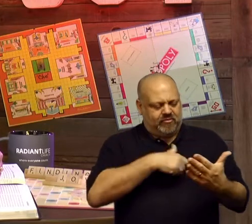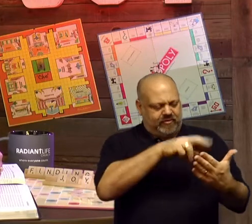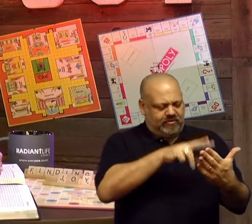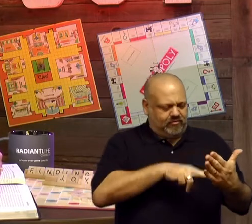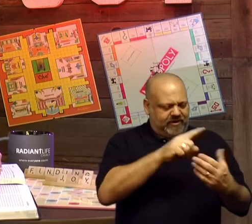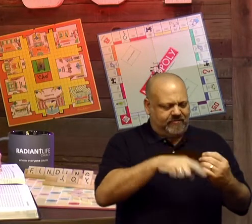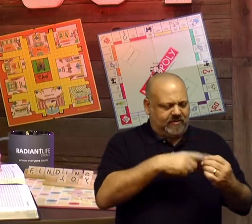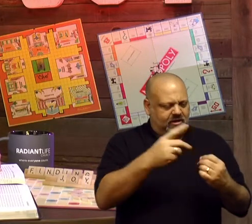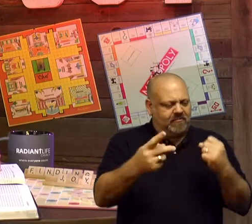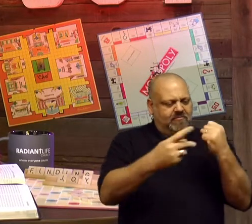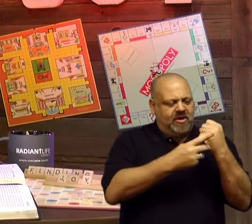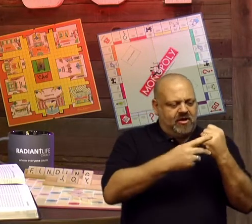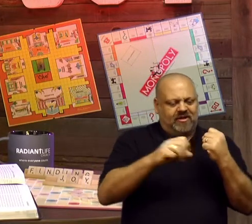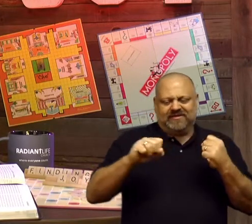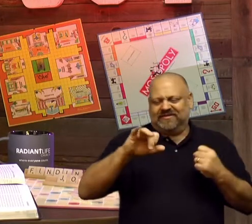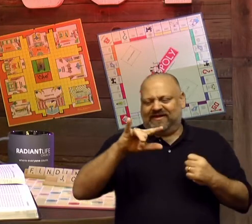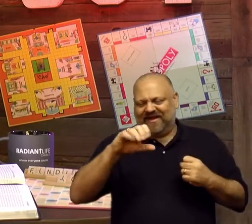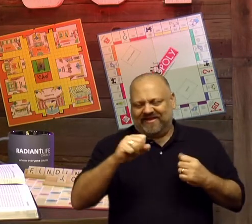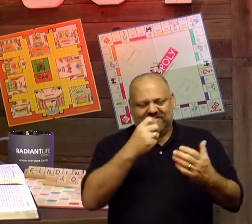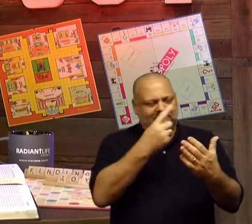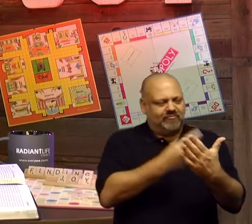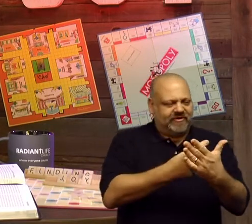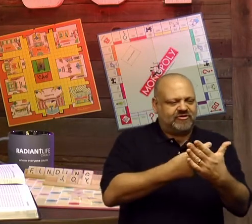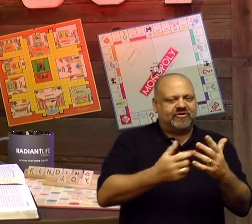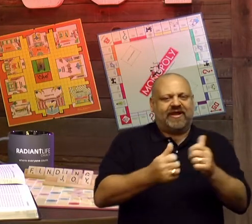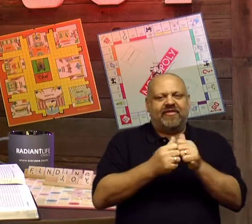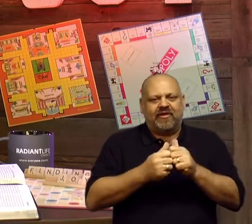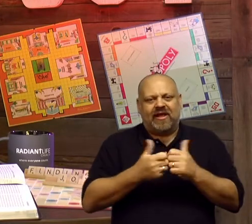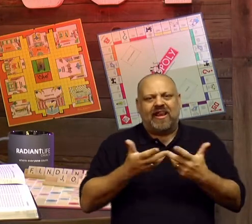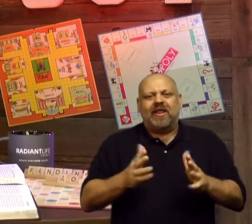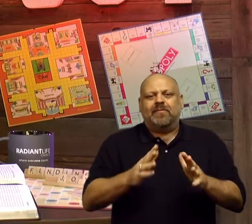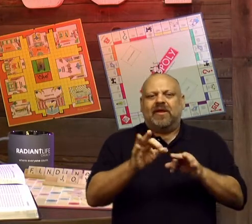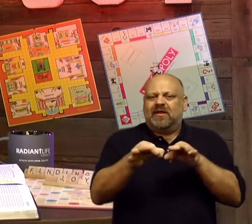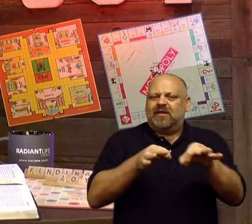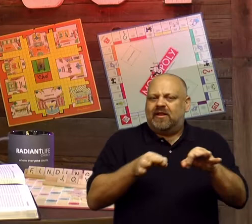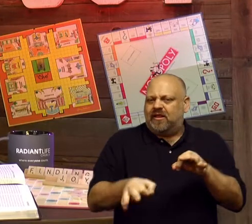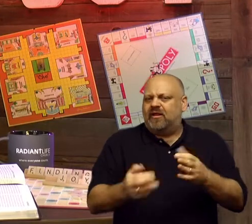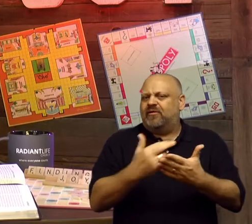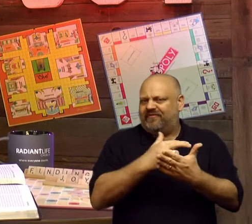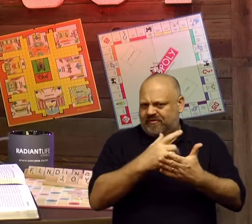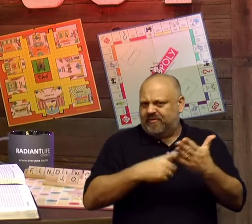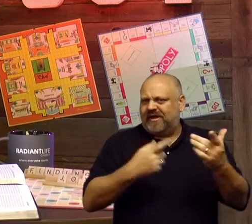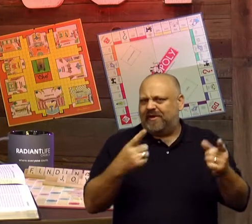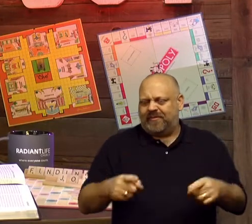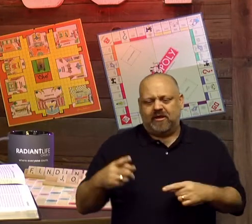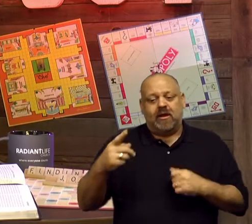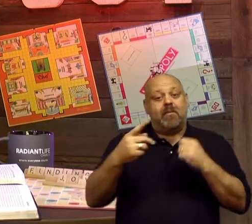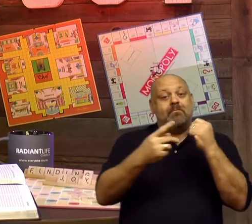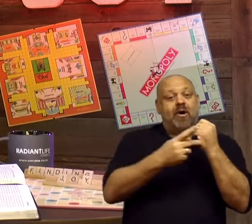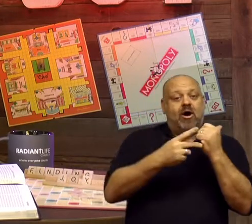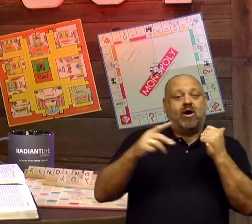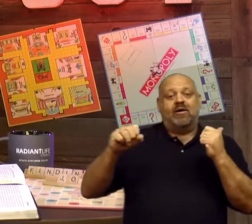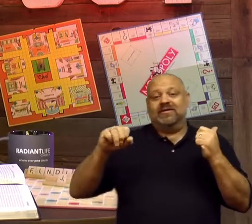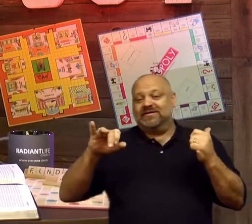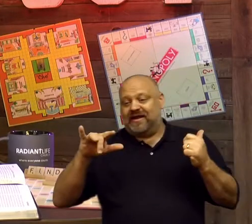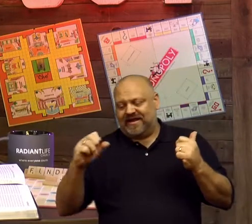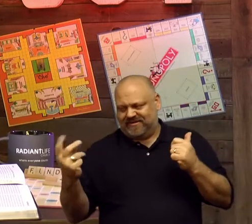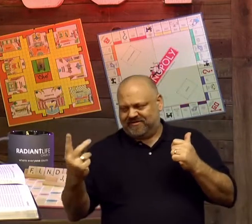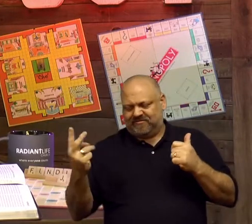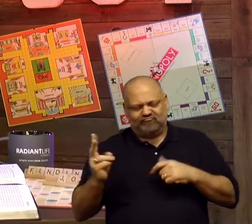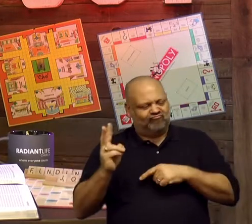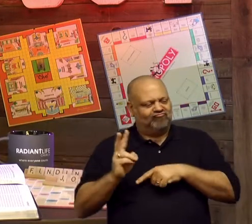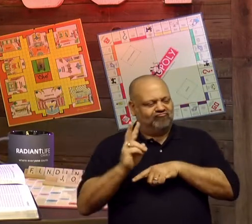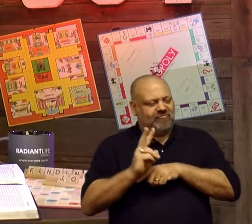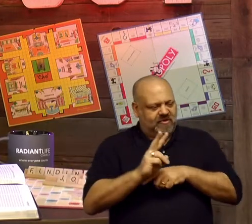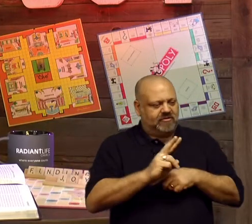16, we can read about Paul and Silas being imprisoned together. And let me give you a recap of what happened there. Paul and Silas were on their